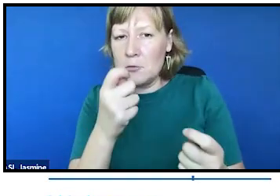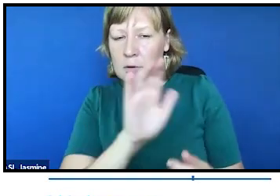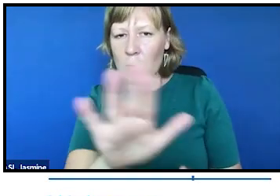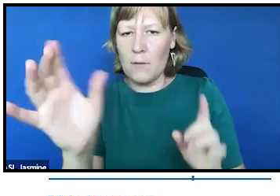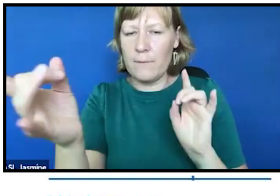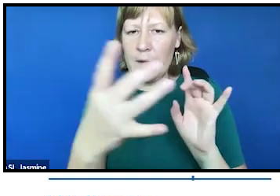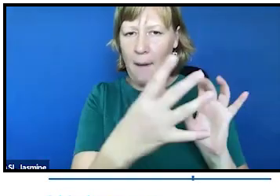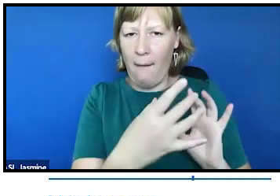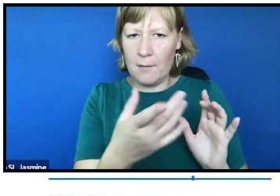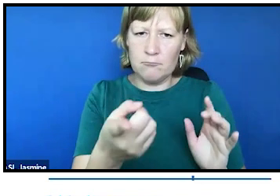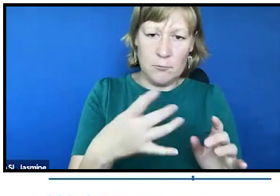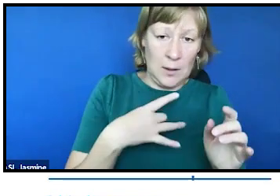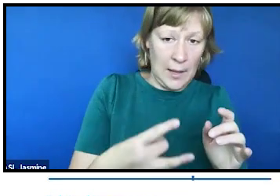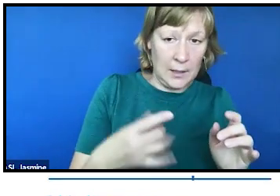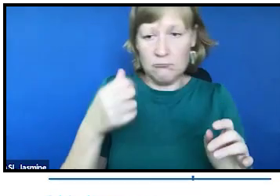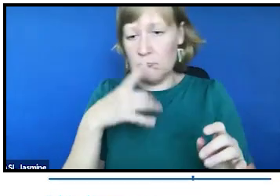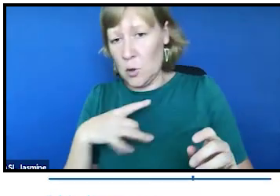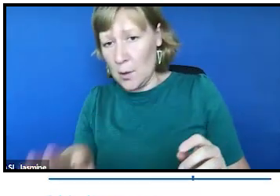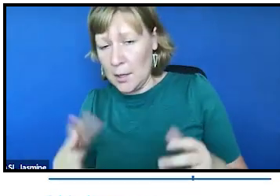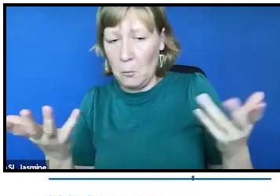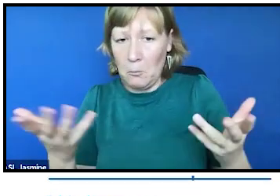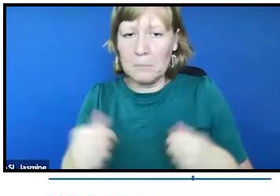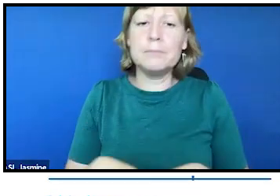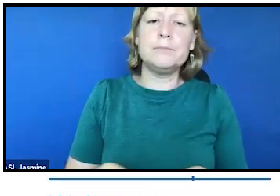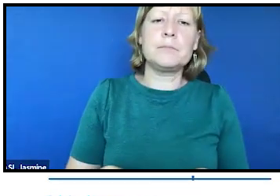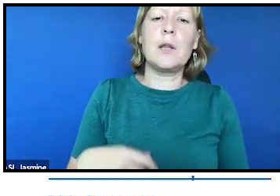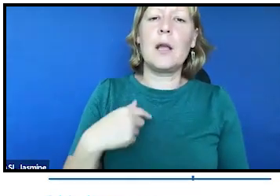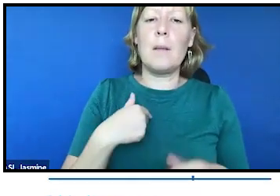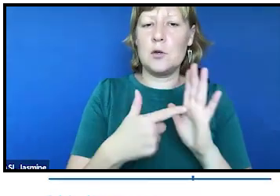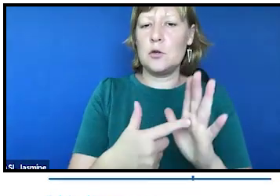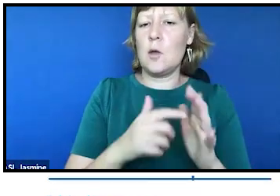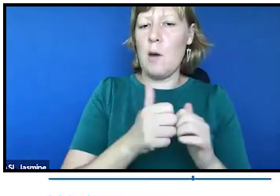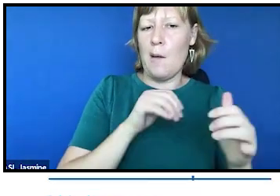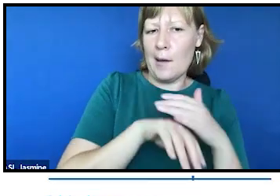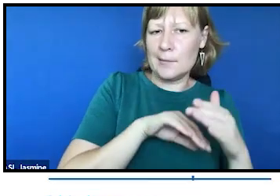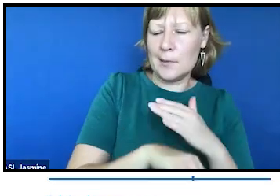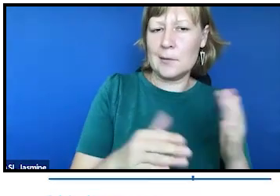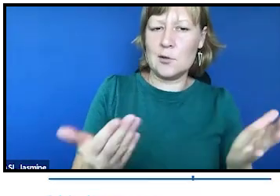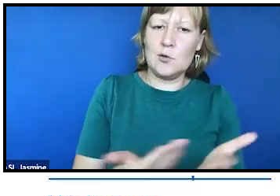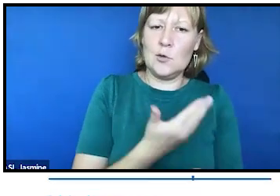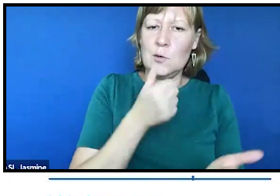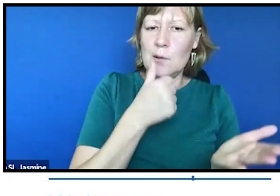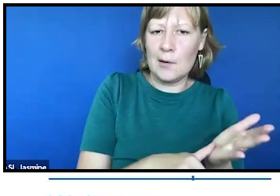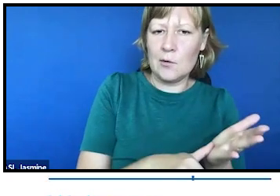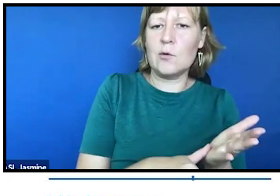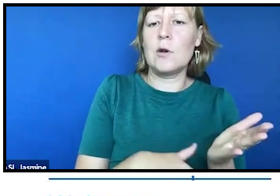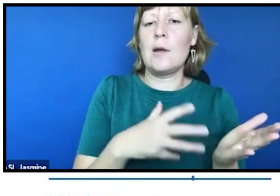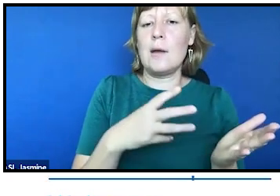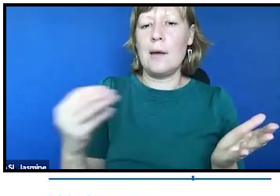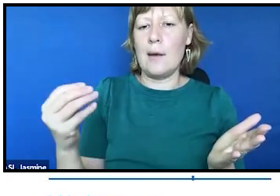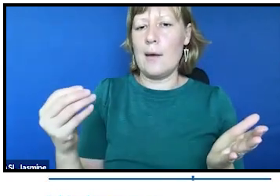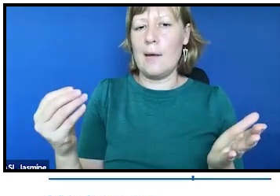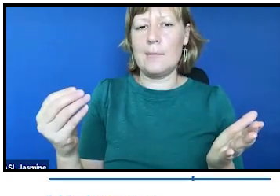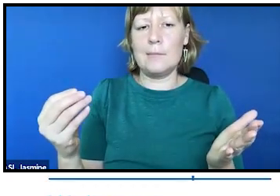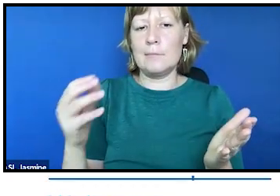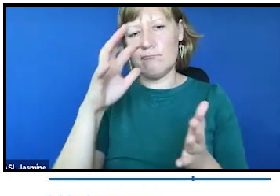going to walk everyone through on how to access the newsletter, how to get to it, and then kind of just walk you through the entire newsletter itself. I know